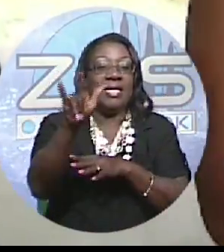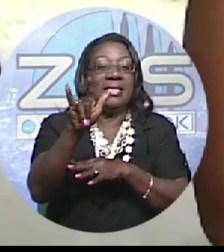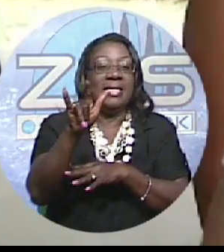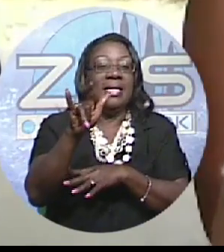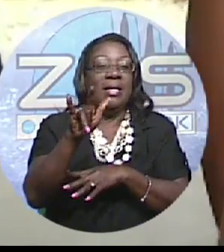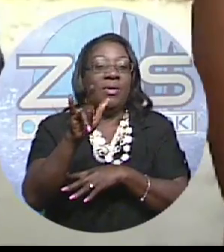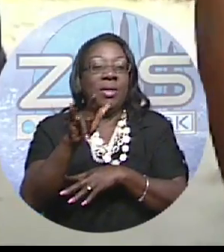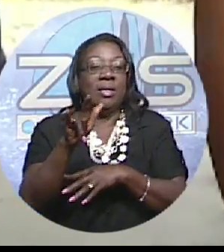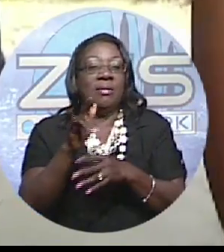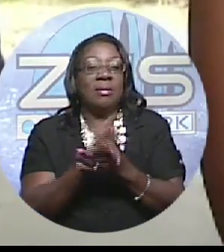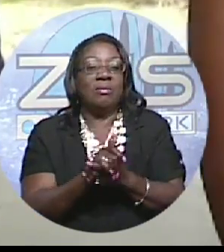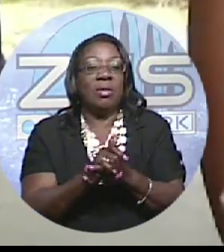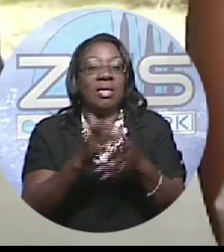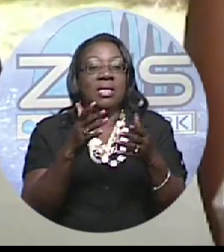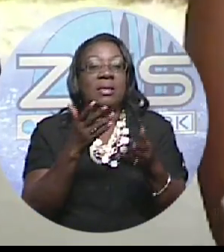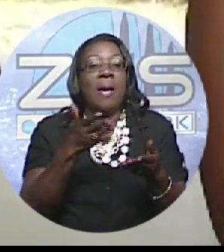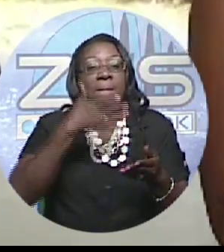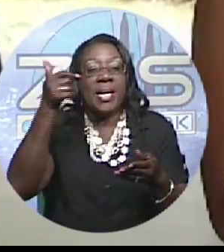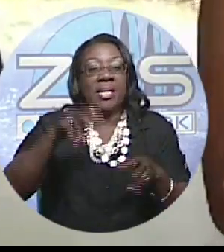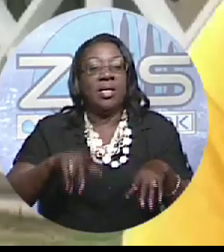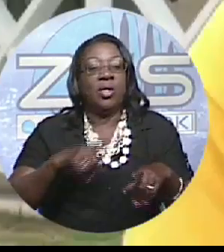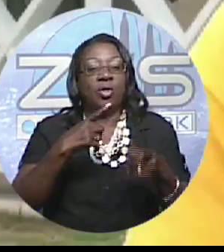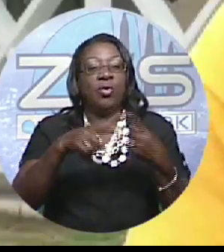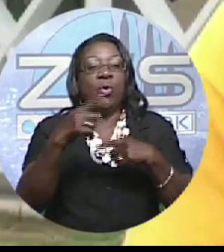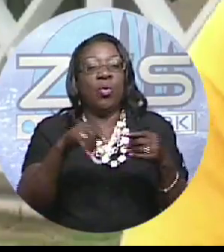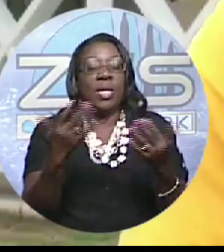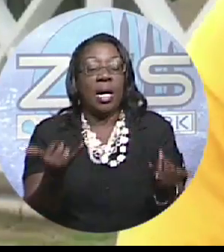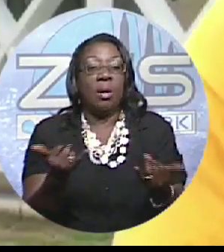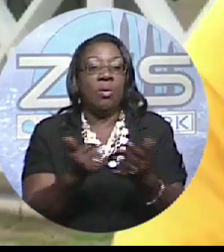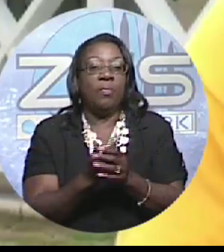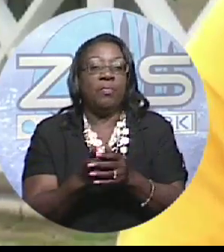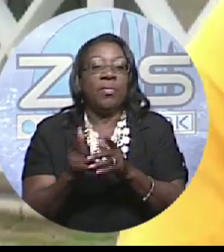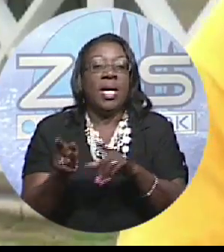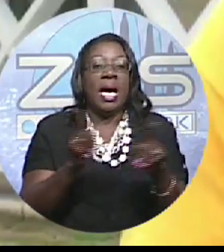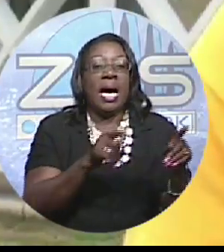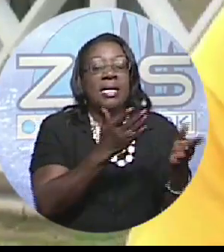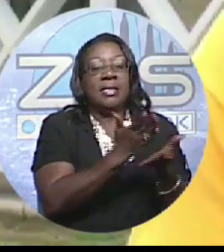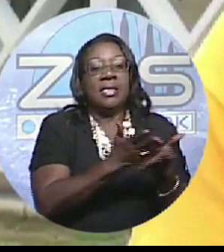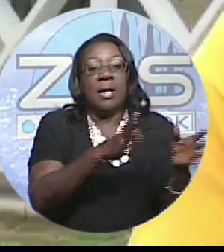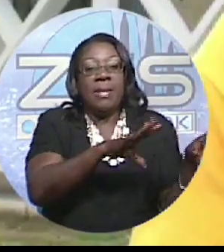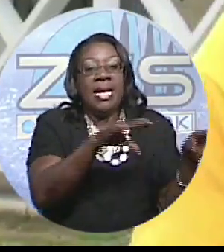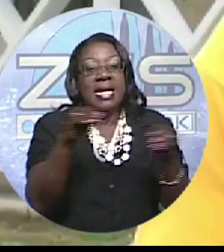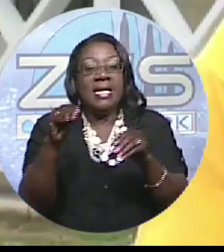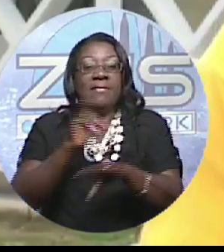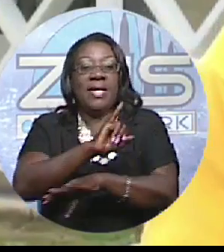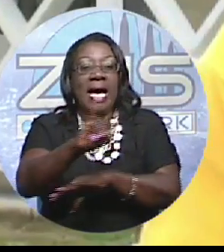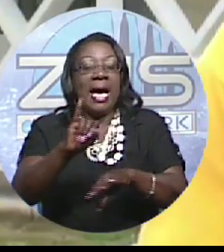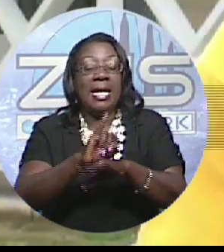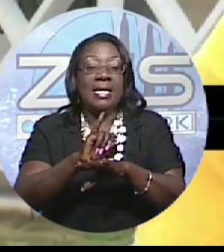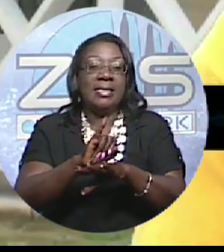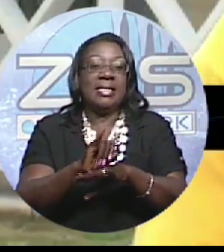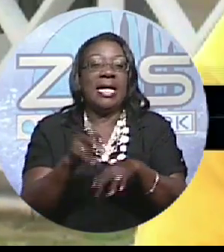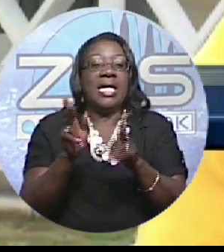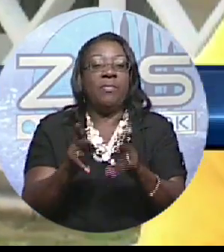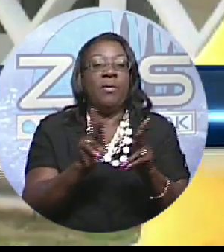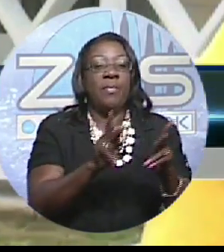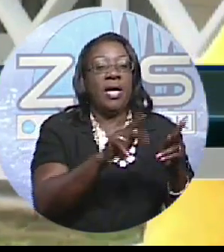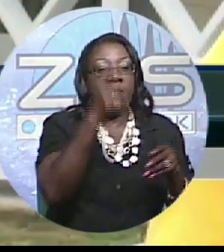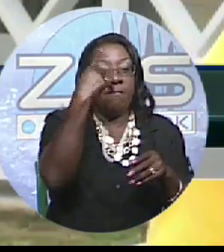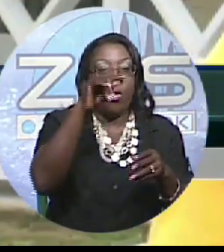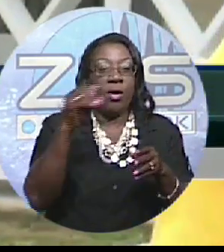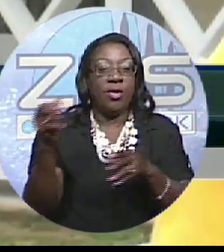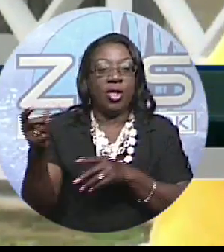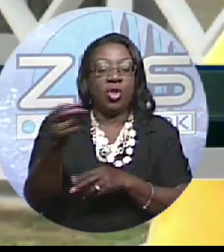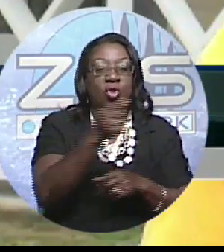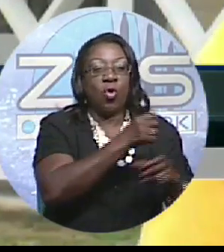choose to take a flight now and not take a risk. As some leave the island, officials prepare for the storm's